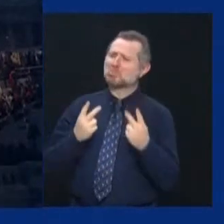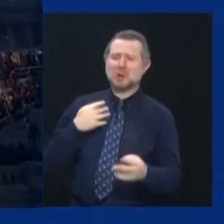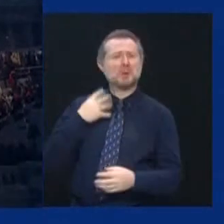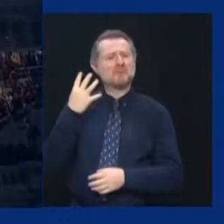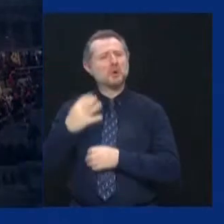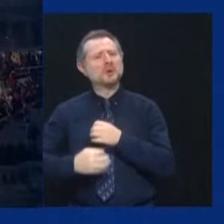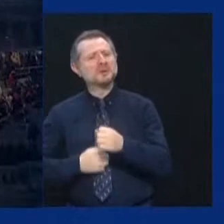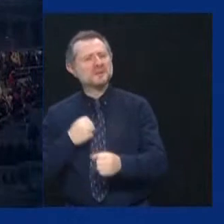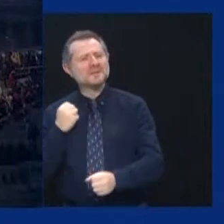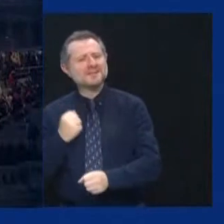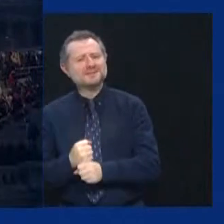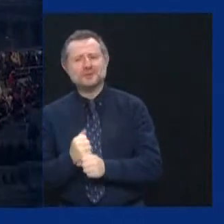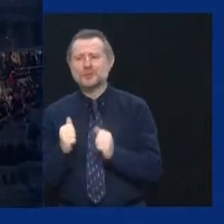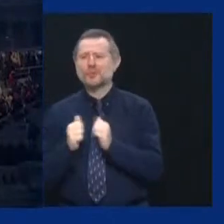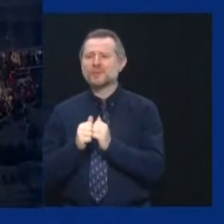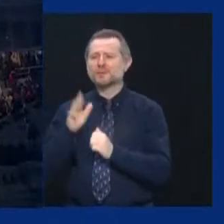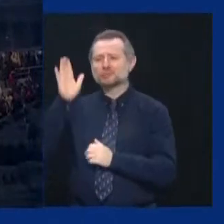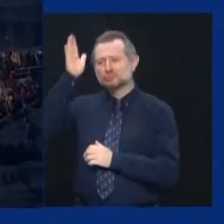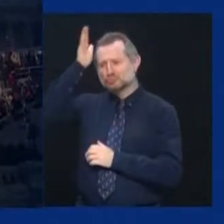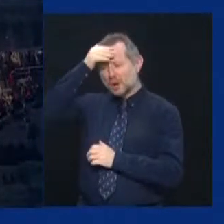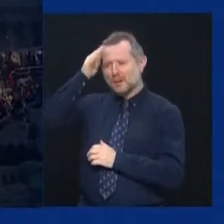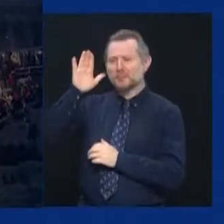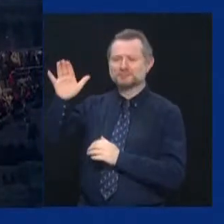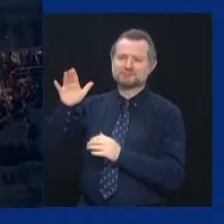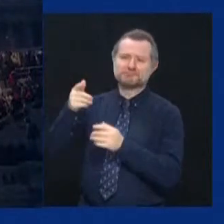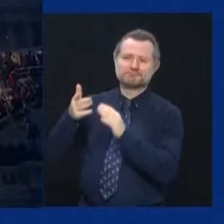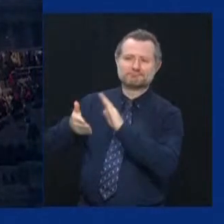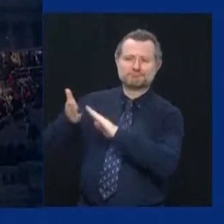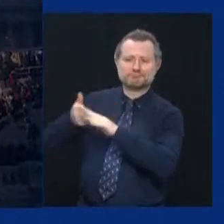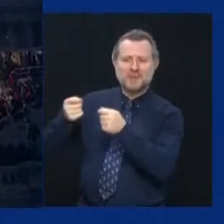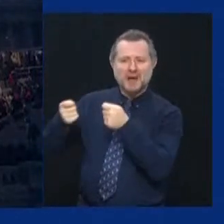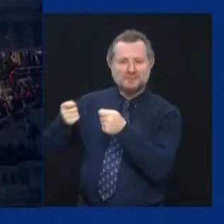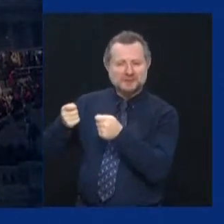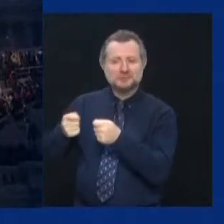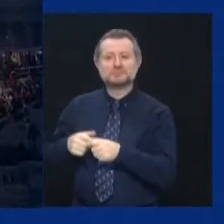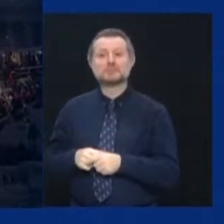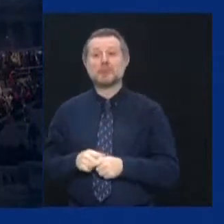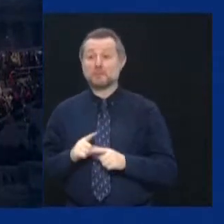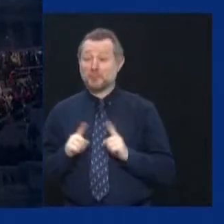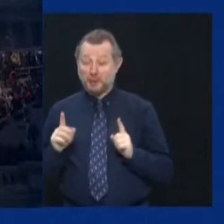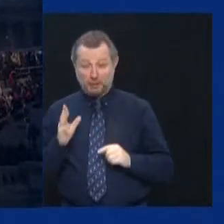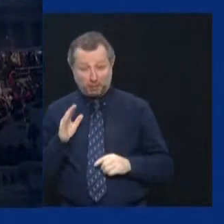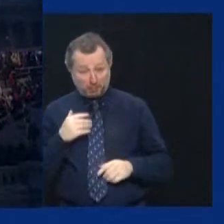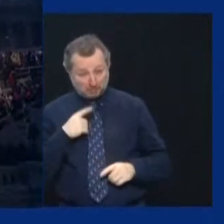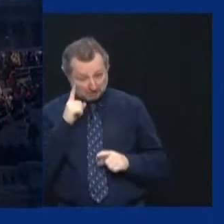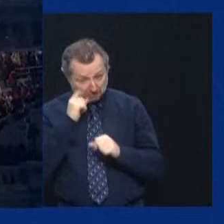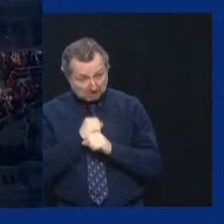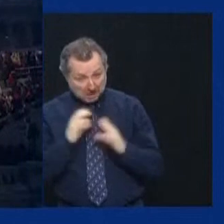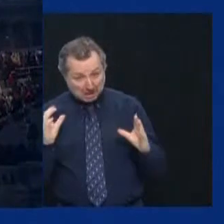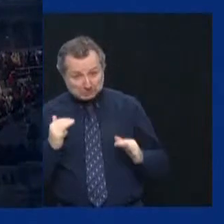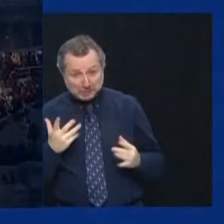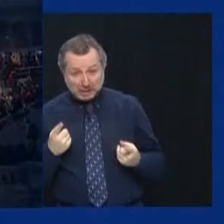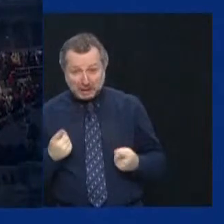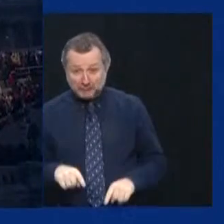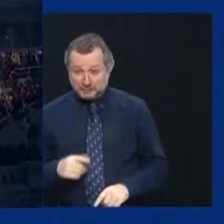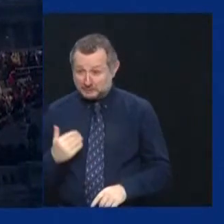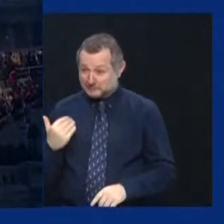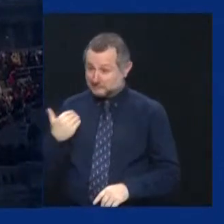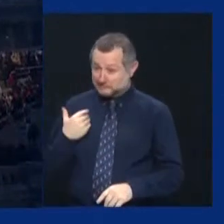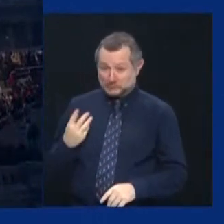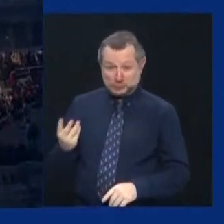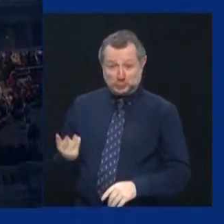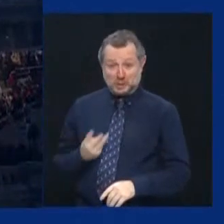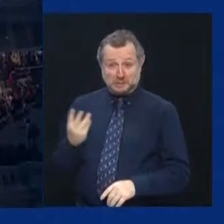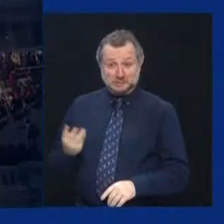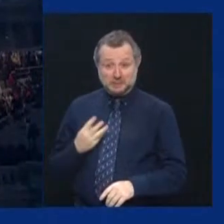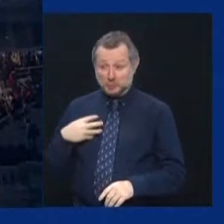this administration. But I would have never imagined anything as horrific as what happened in